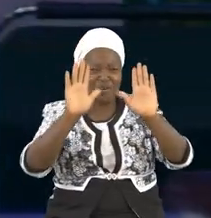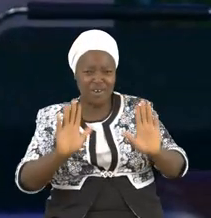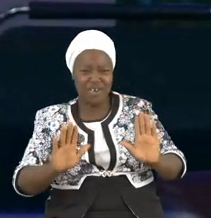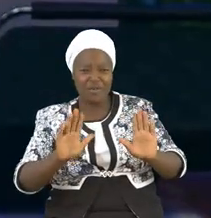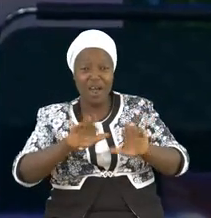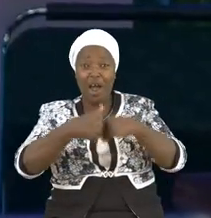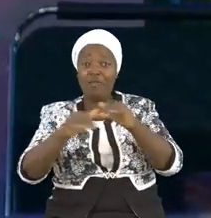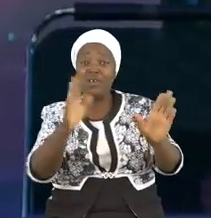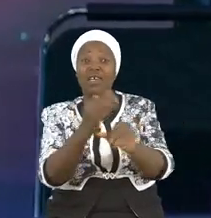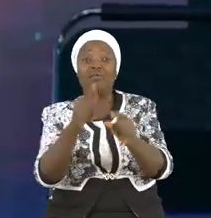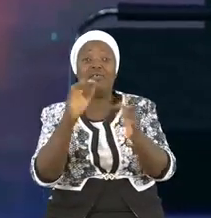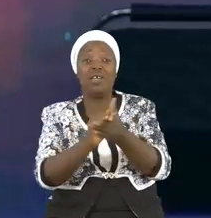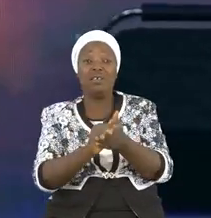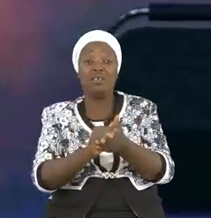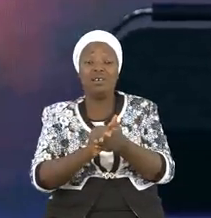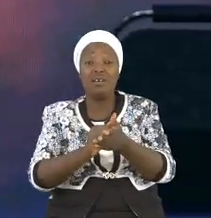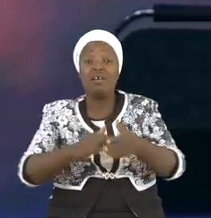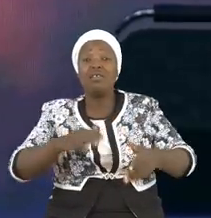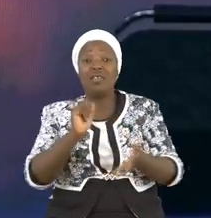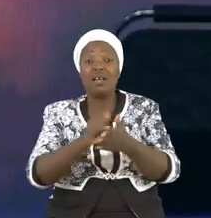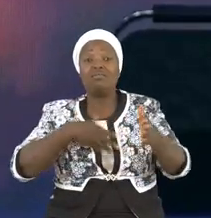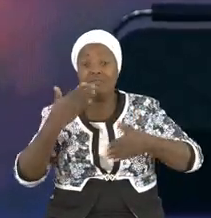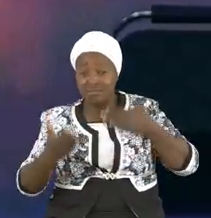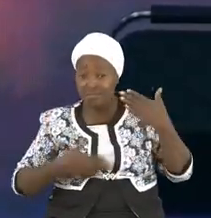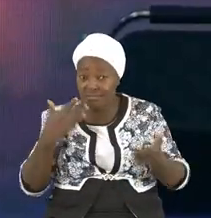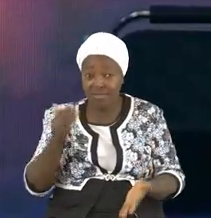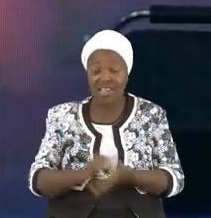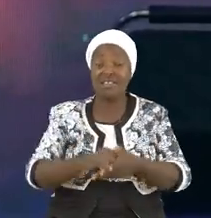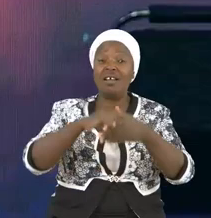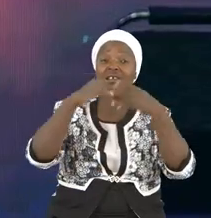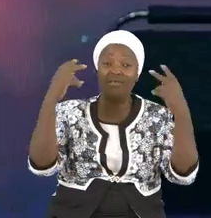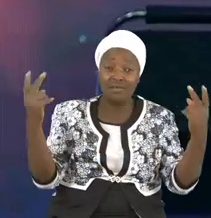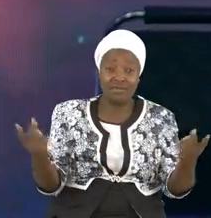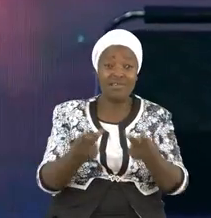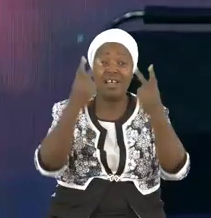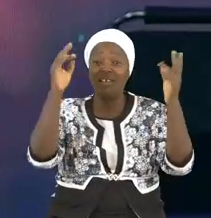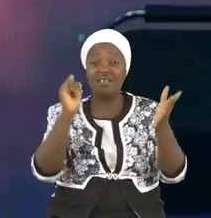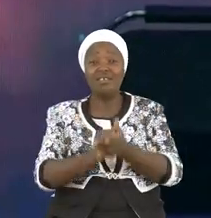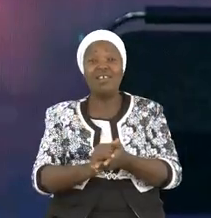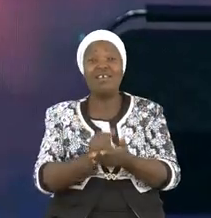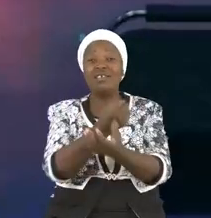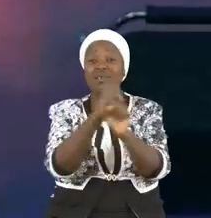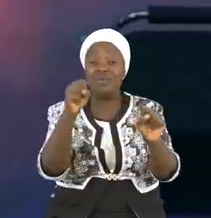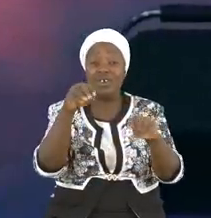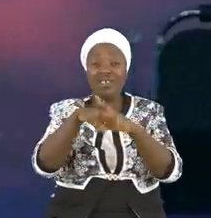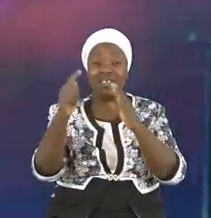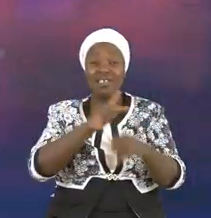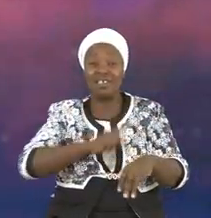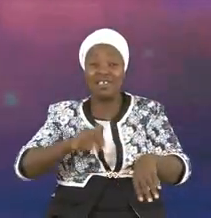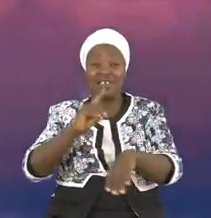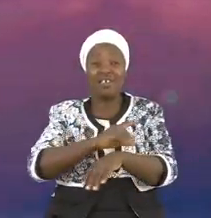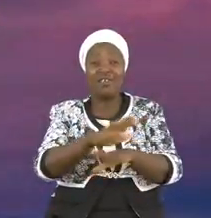gladness, that joy, that victory, that redemption in the kingdom of God. Look at